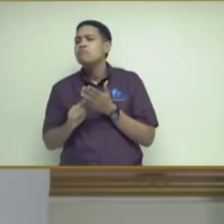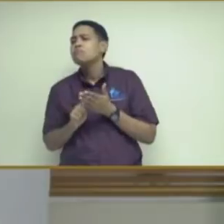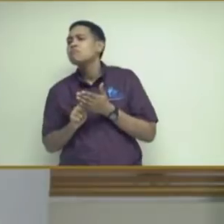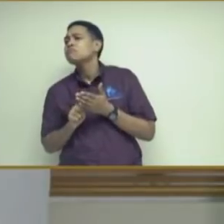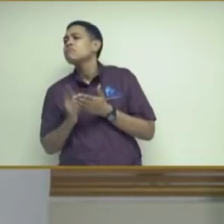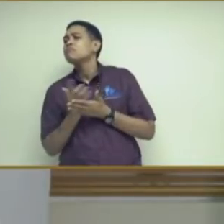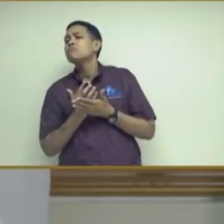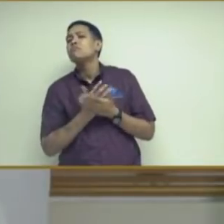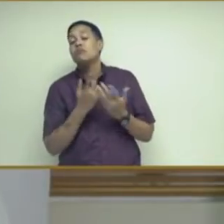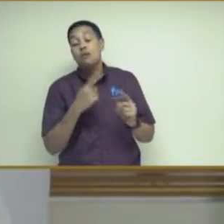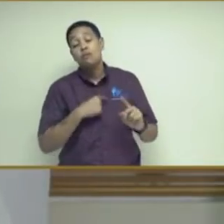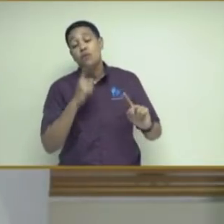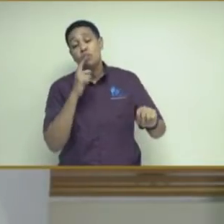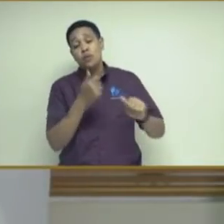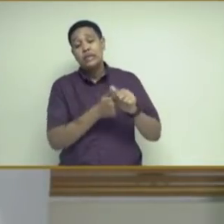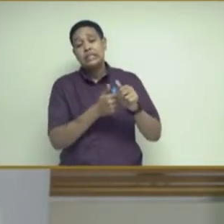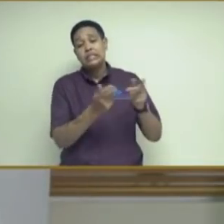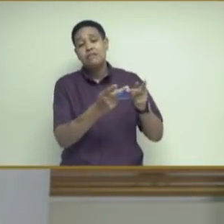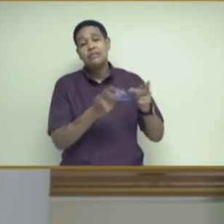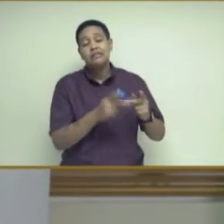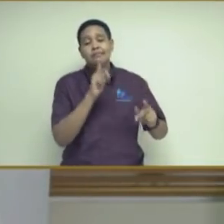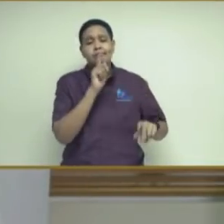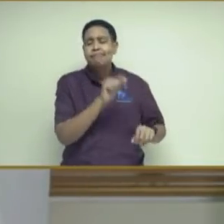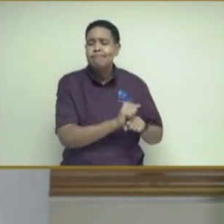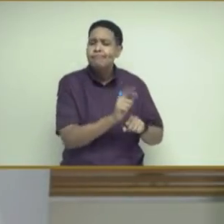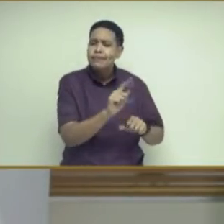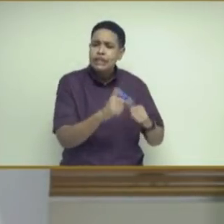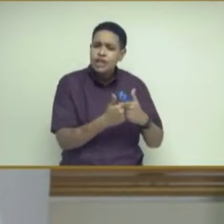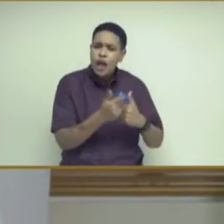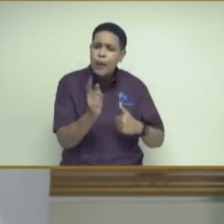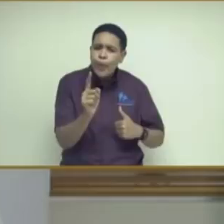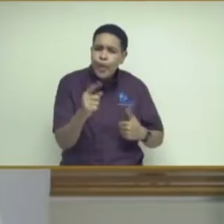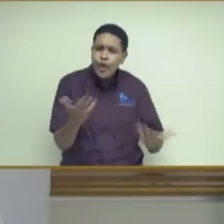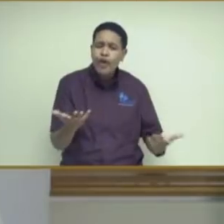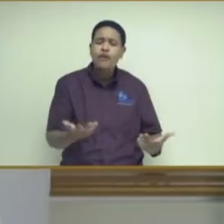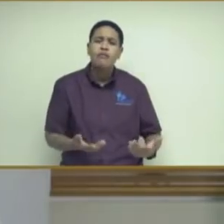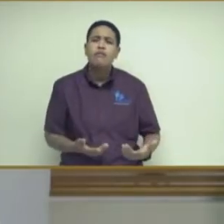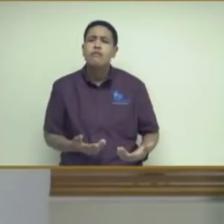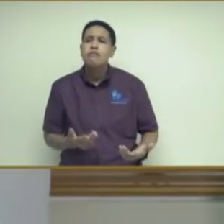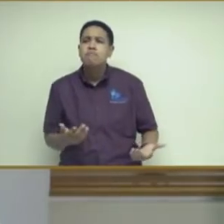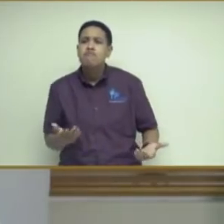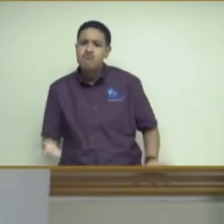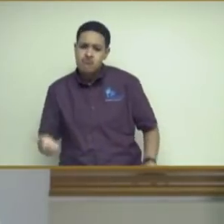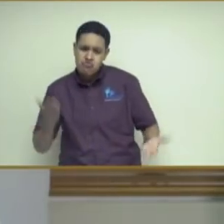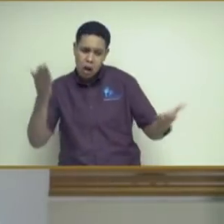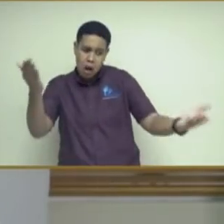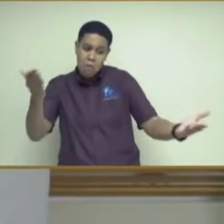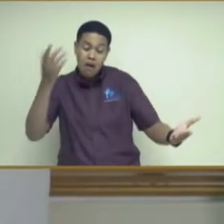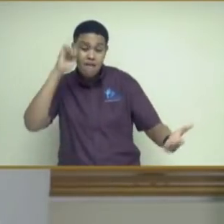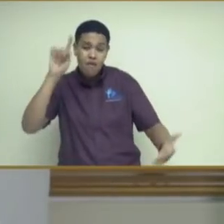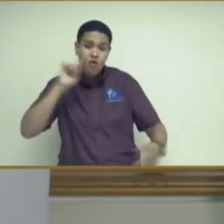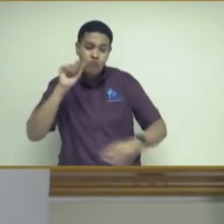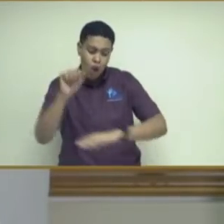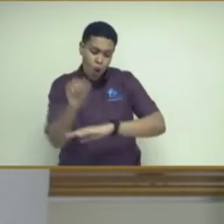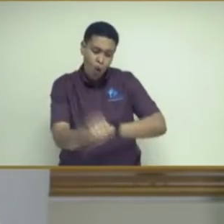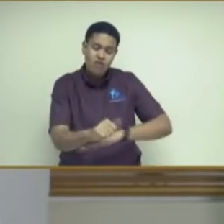each facility indicating where there are challenges and make recommendations for overcoming those challenges,